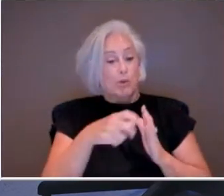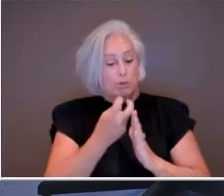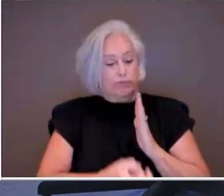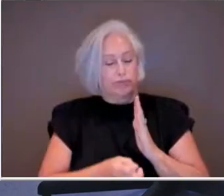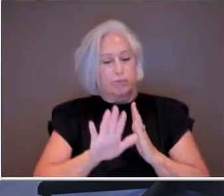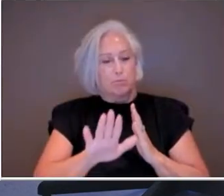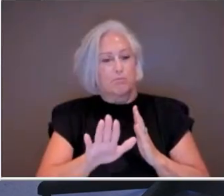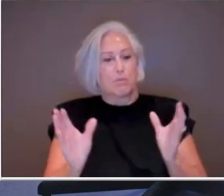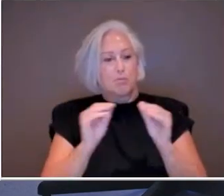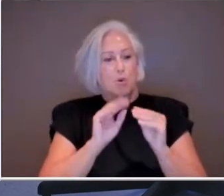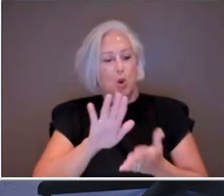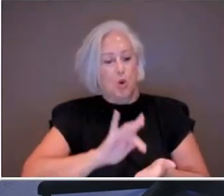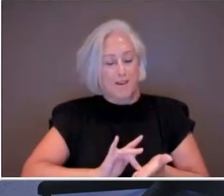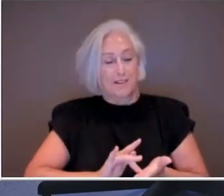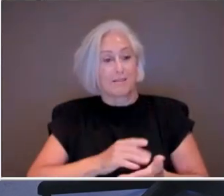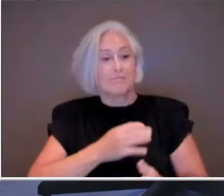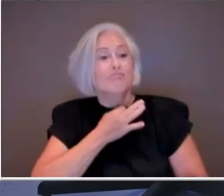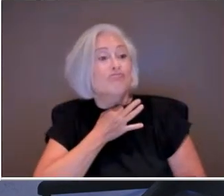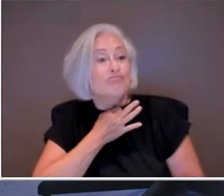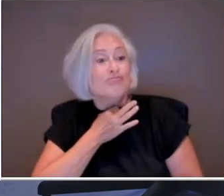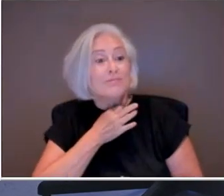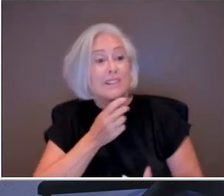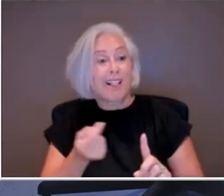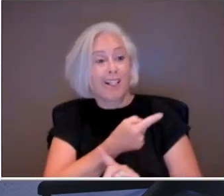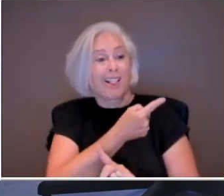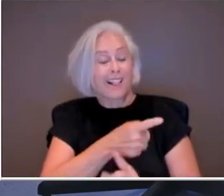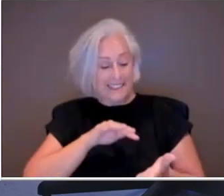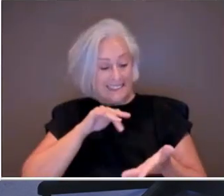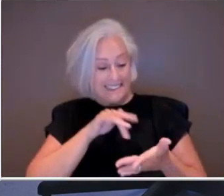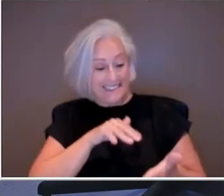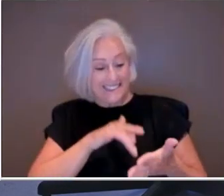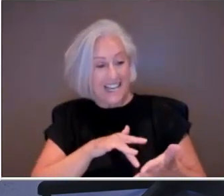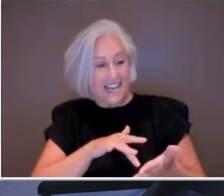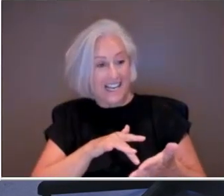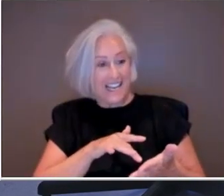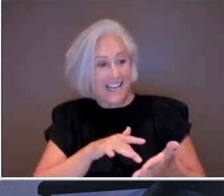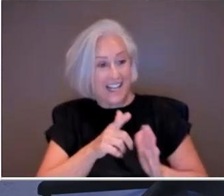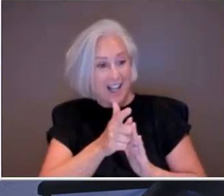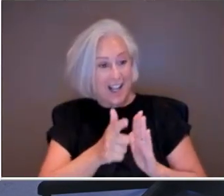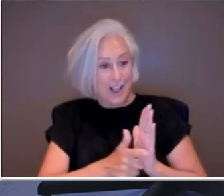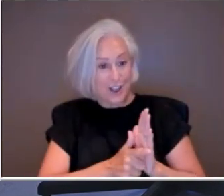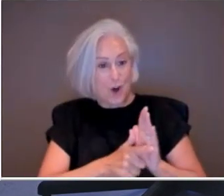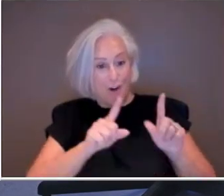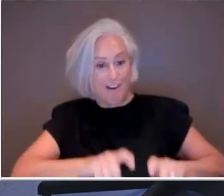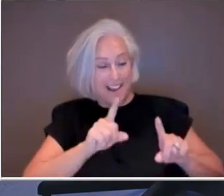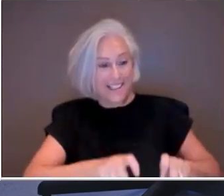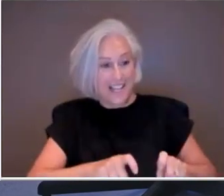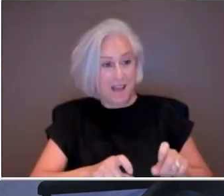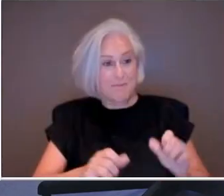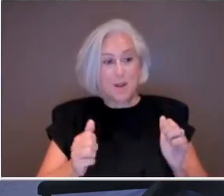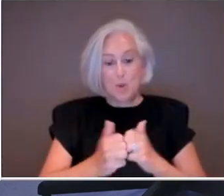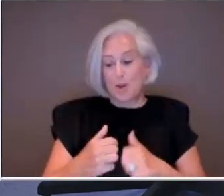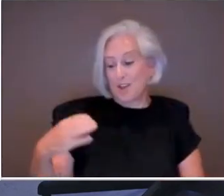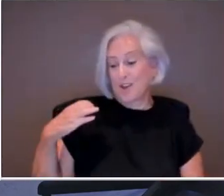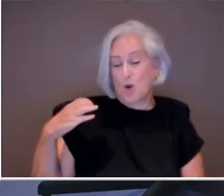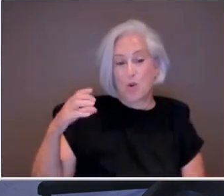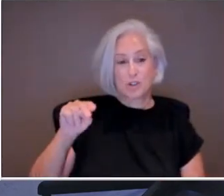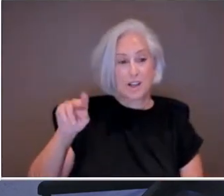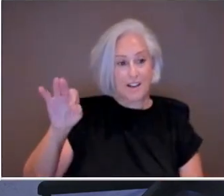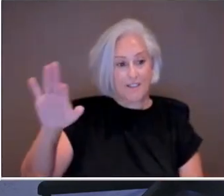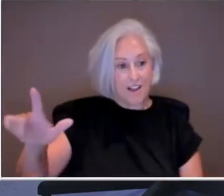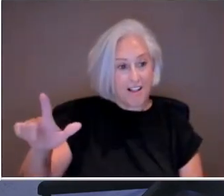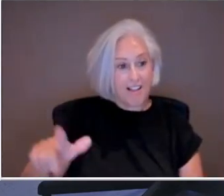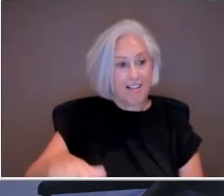studying the bar exam like with 4 kids, a husband who's a coach in the NFL, in the middle of the football season? Where do you